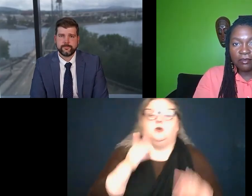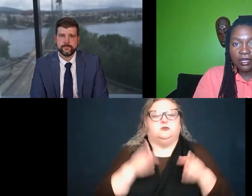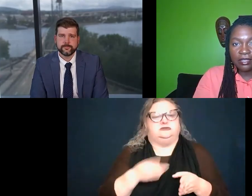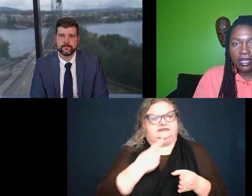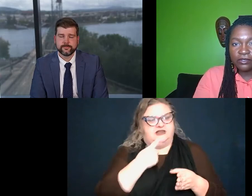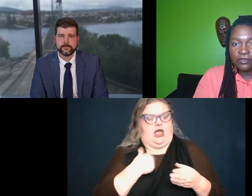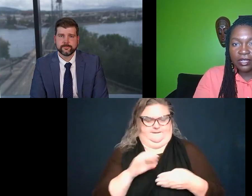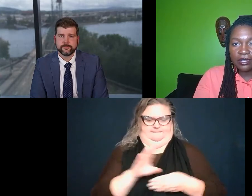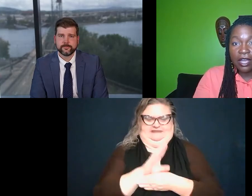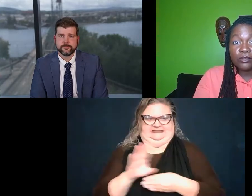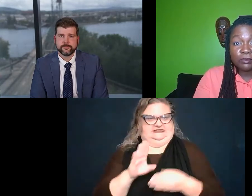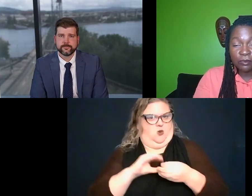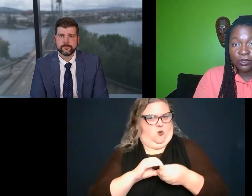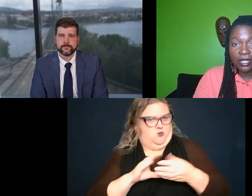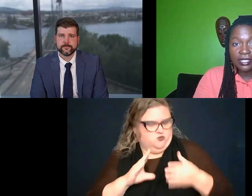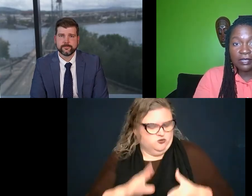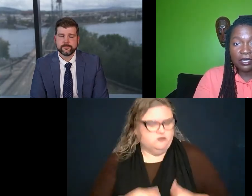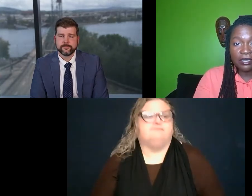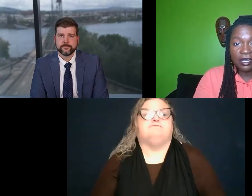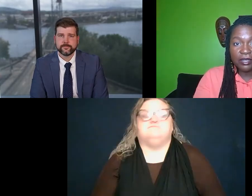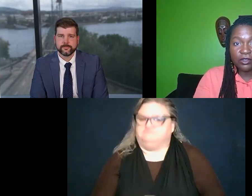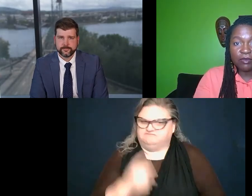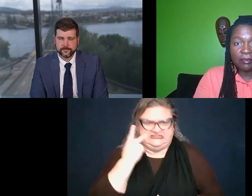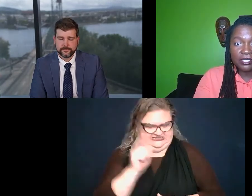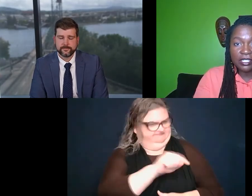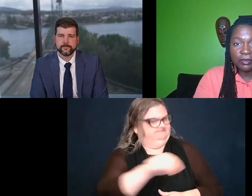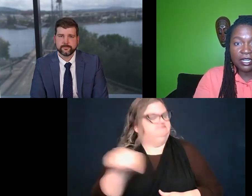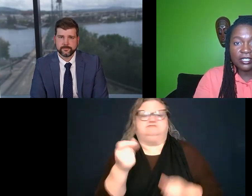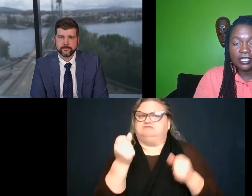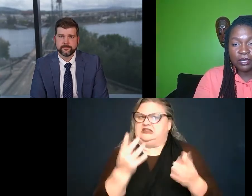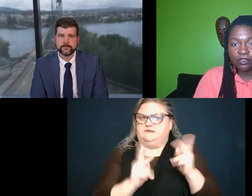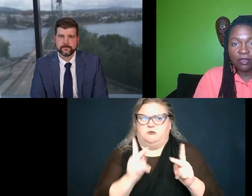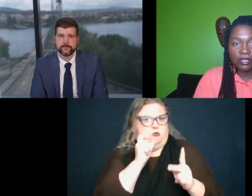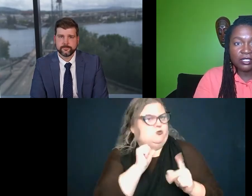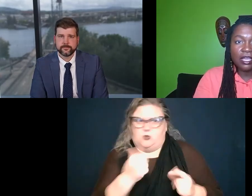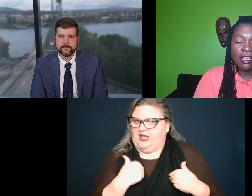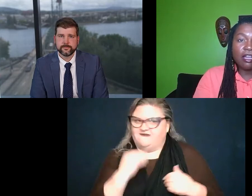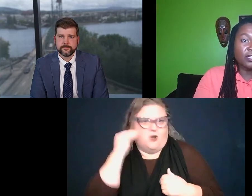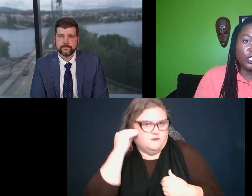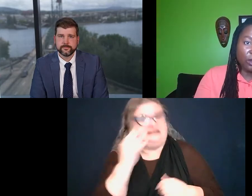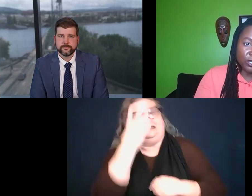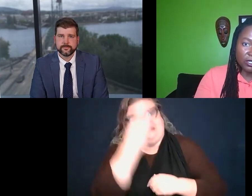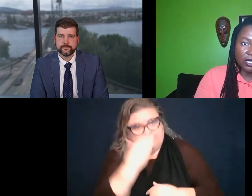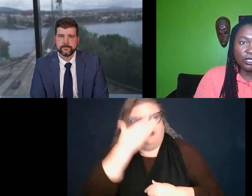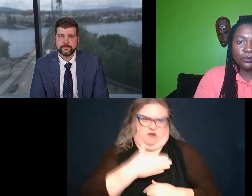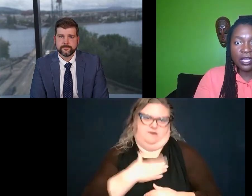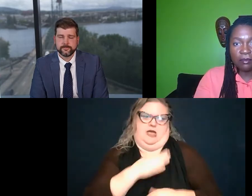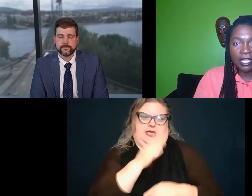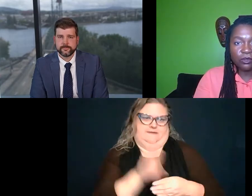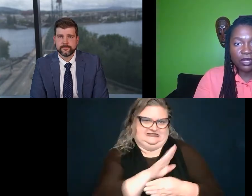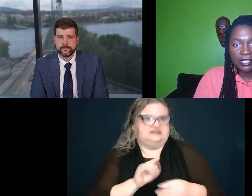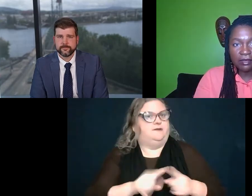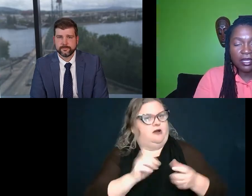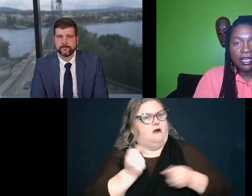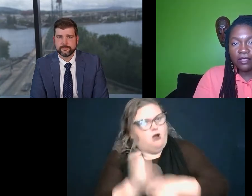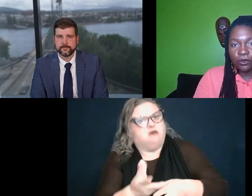seeing lots of houseless people sleeping in front of my business, but not just sleeping in front of my business, causing disruptions, and police